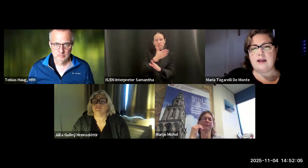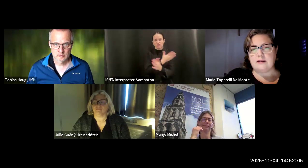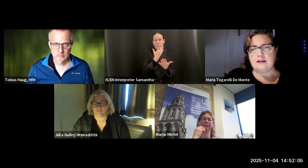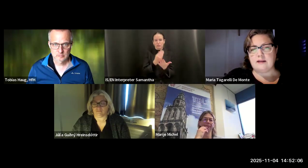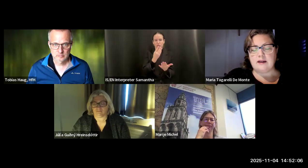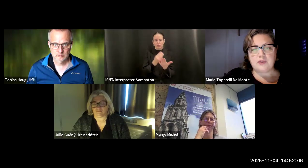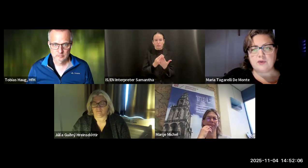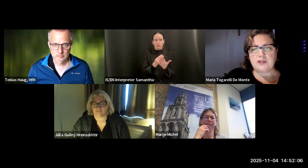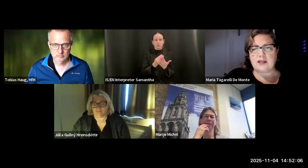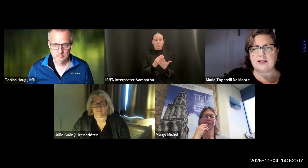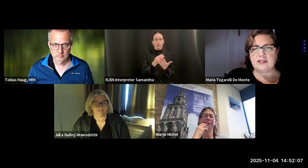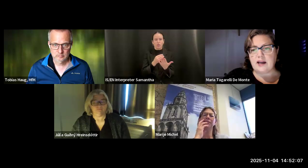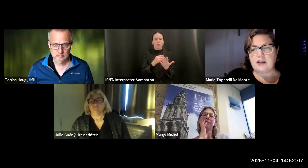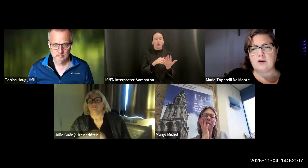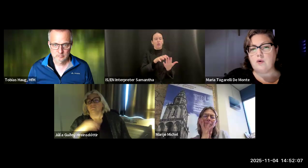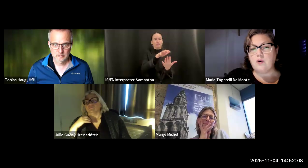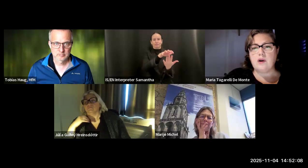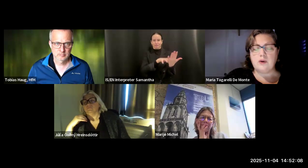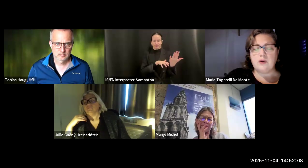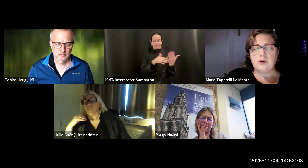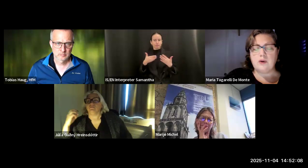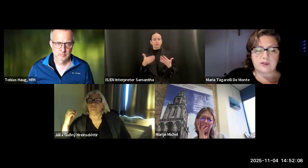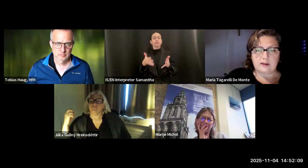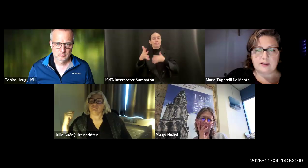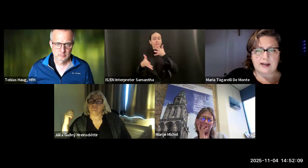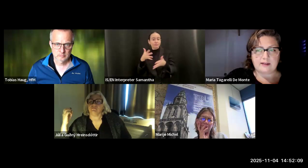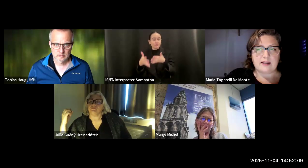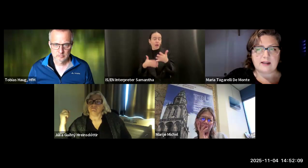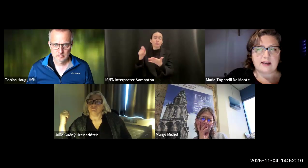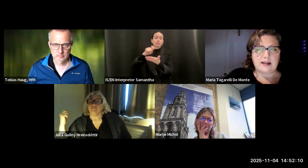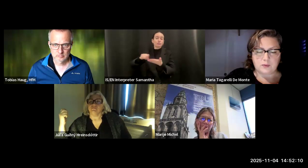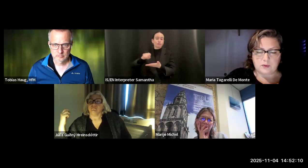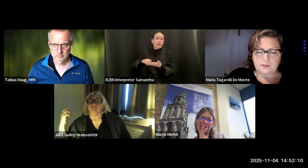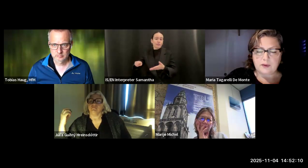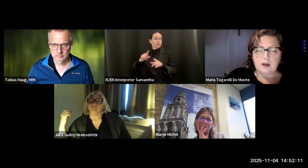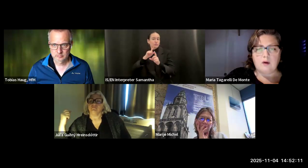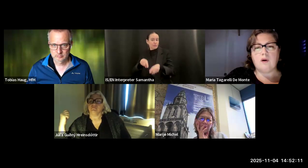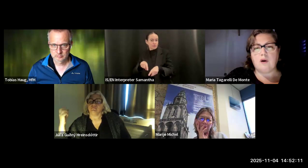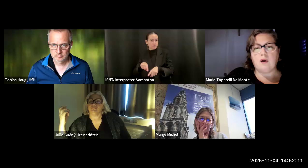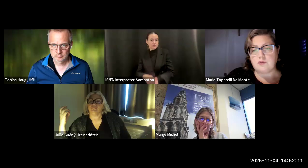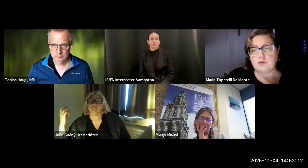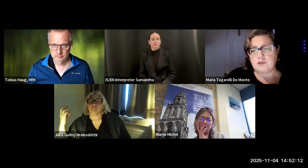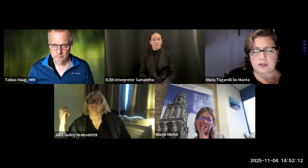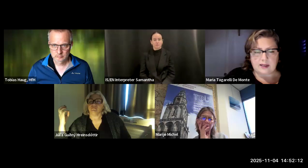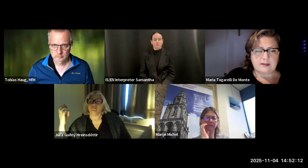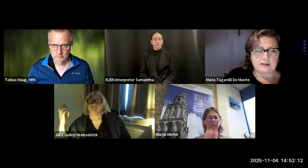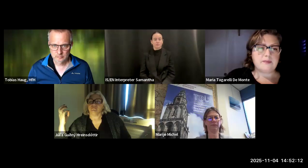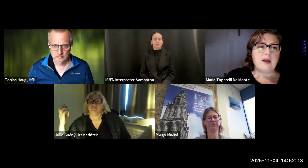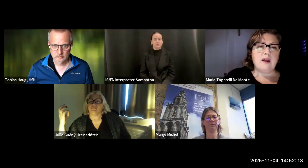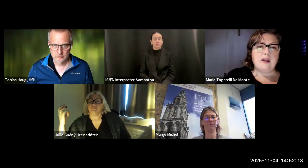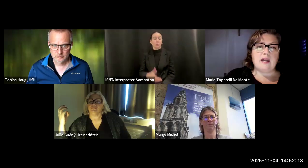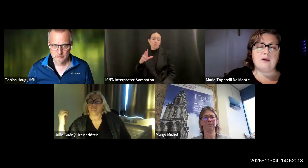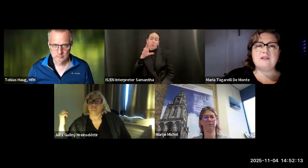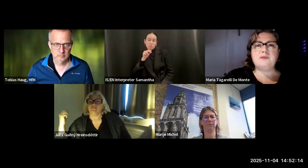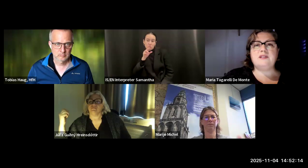text and producing a signed or written text as an output, or also a spoken